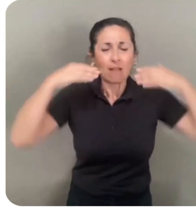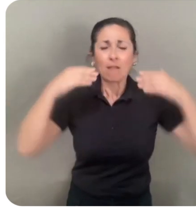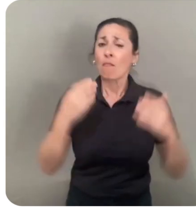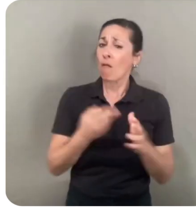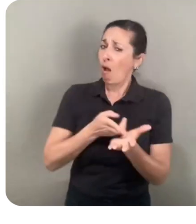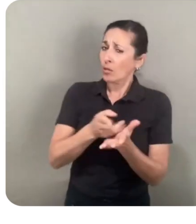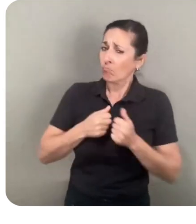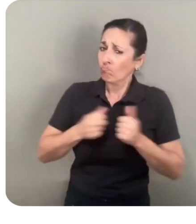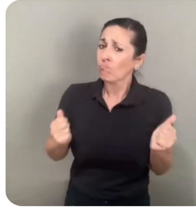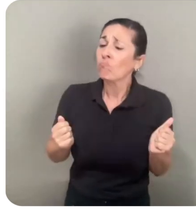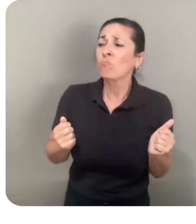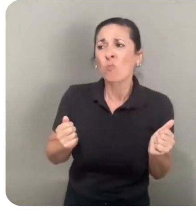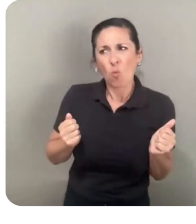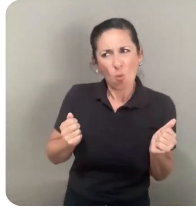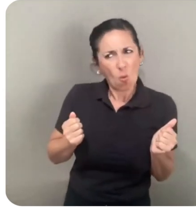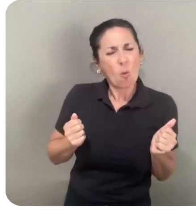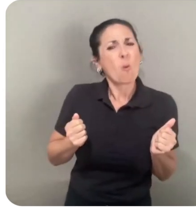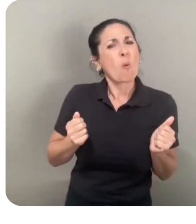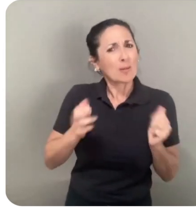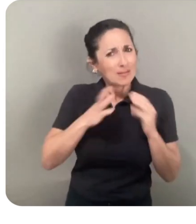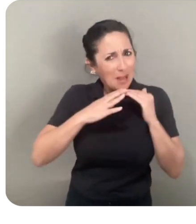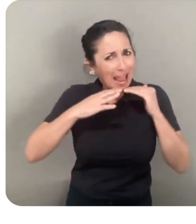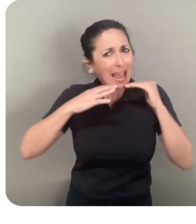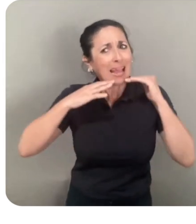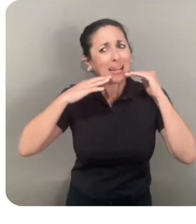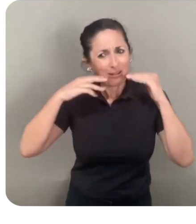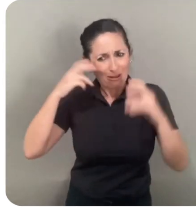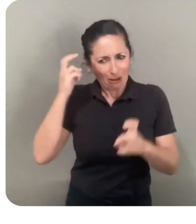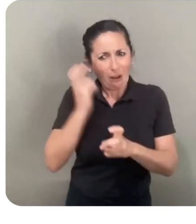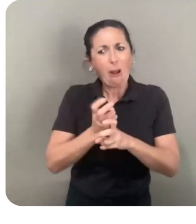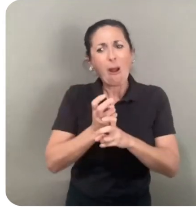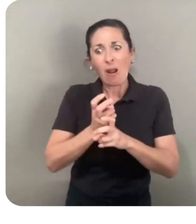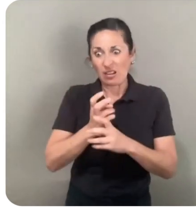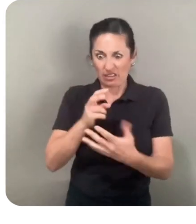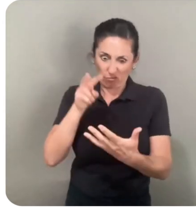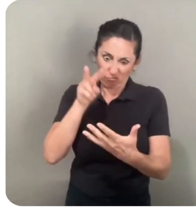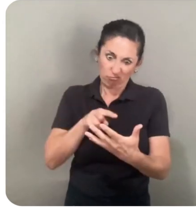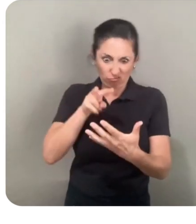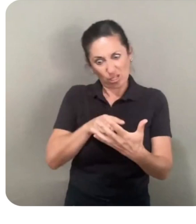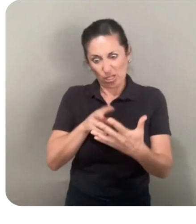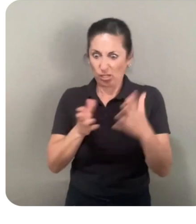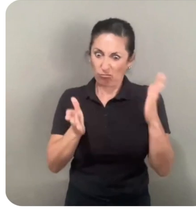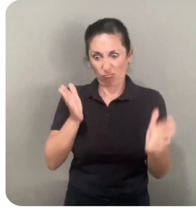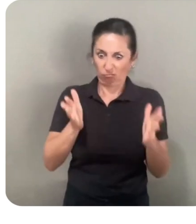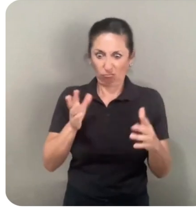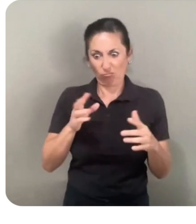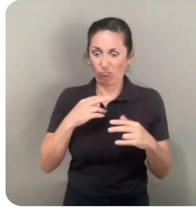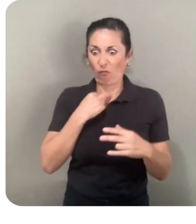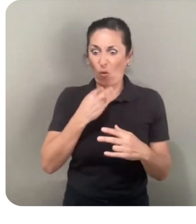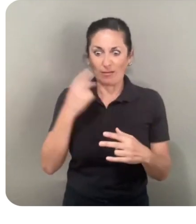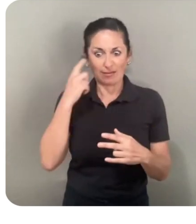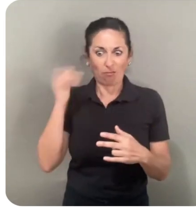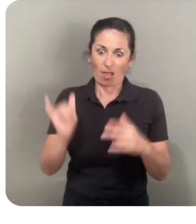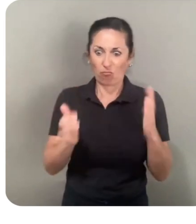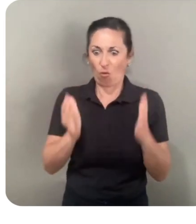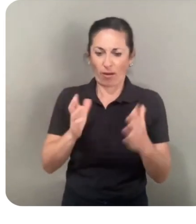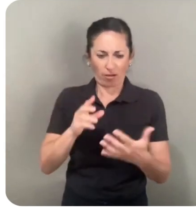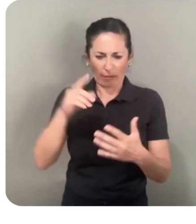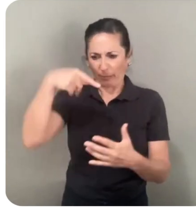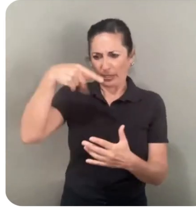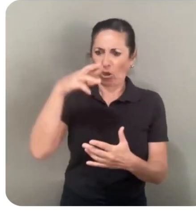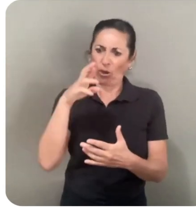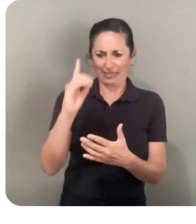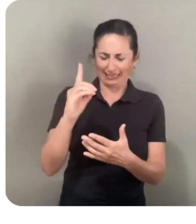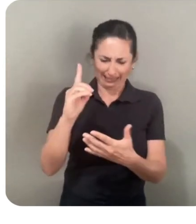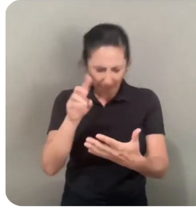it's really hard to smile when you're reading a product requirements document or PRD, right? Well, it's